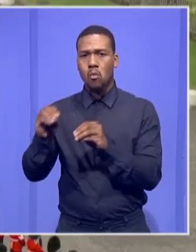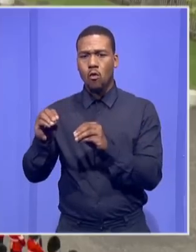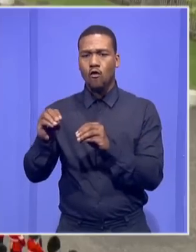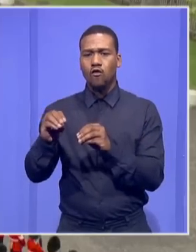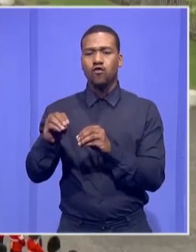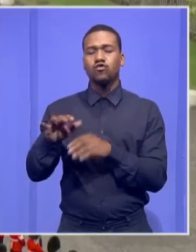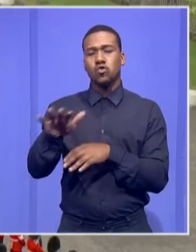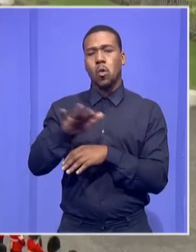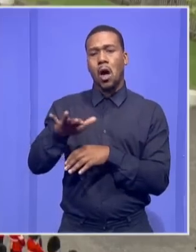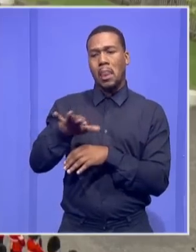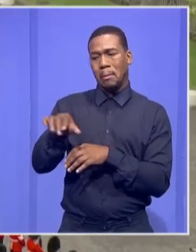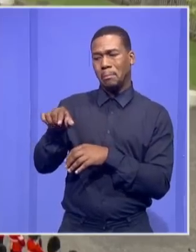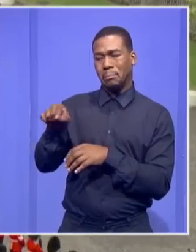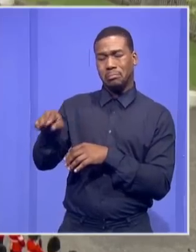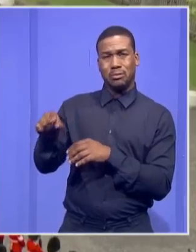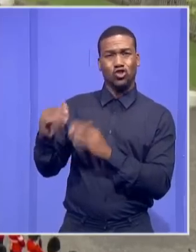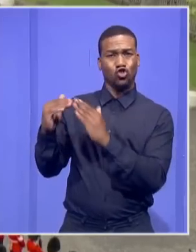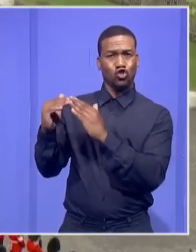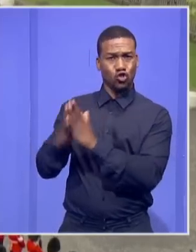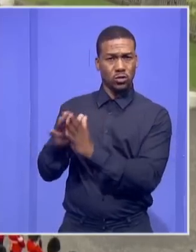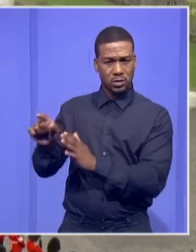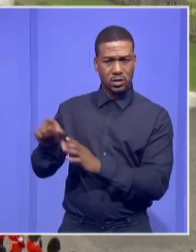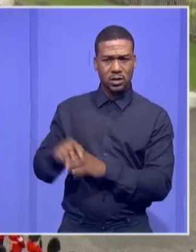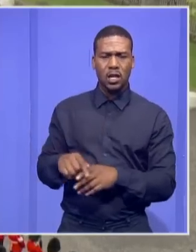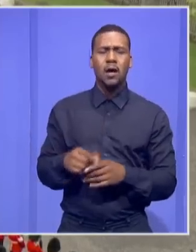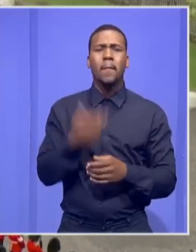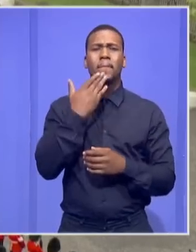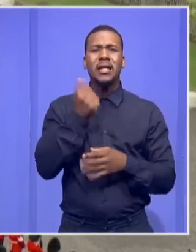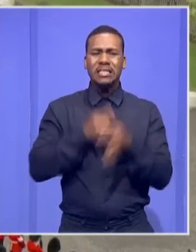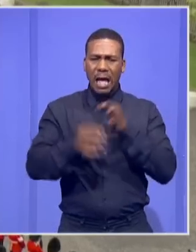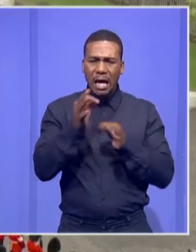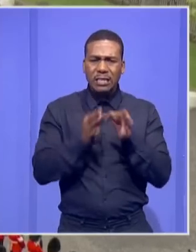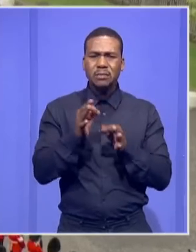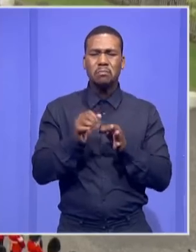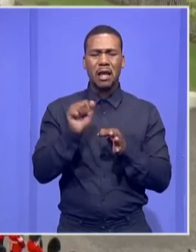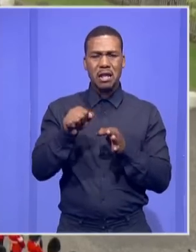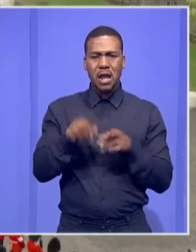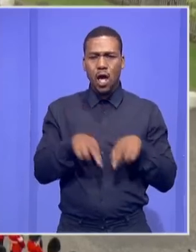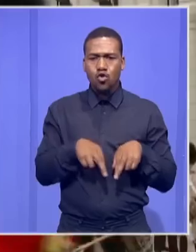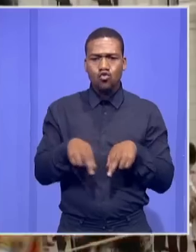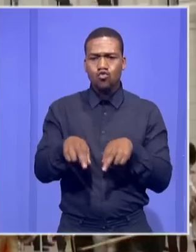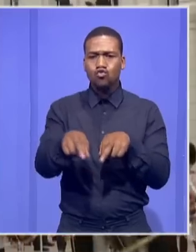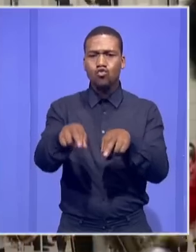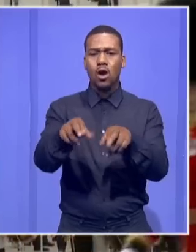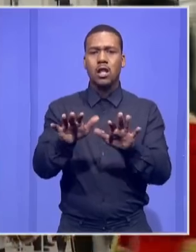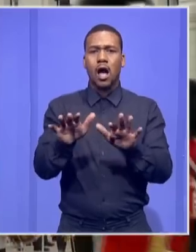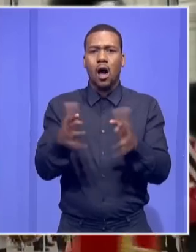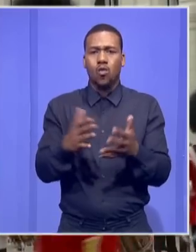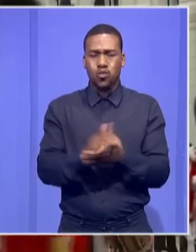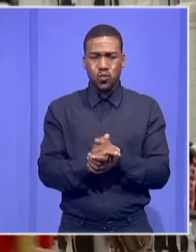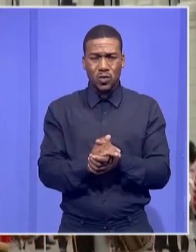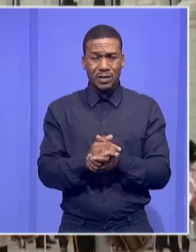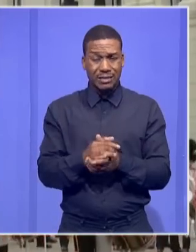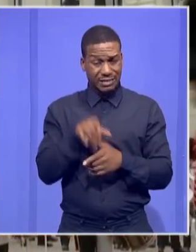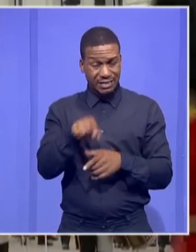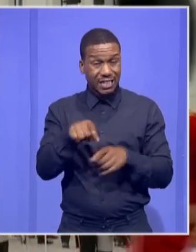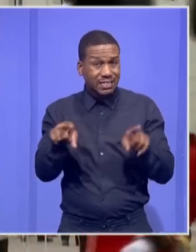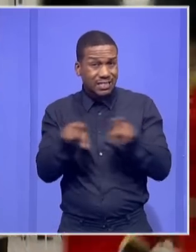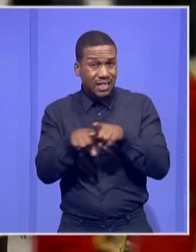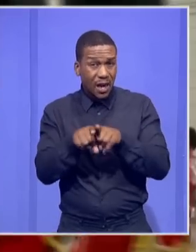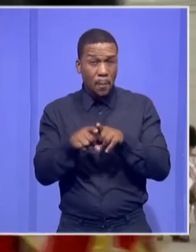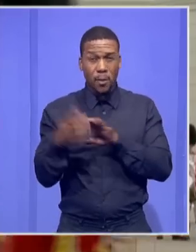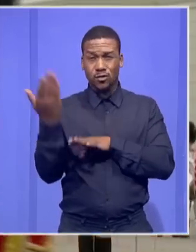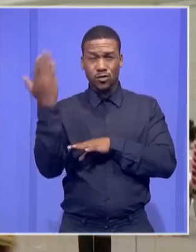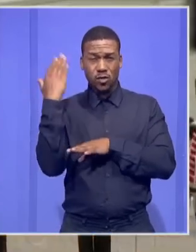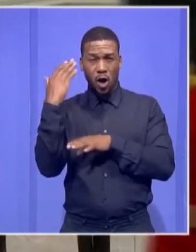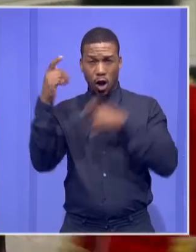route and also some of the significant differences compared to when Queen Elizabeth was being coronated, and also taking into consideration that